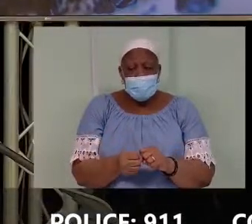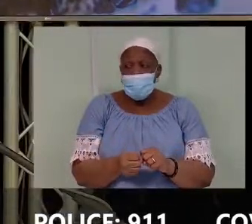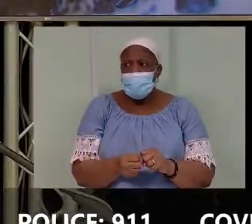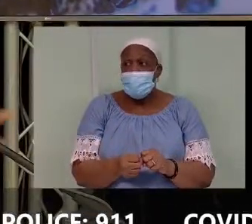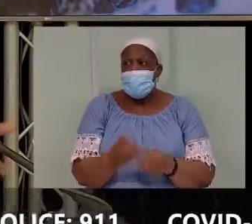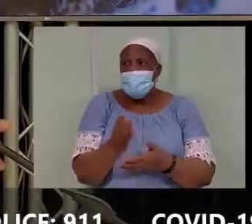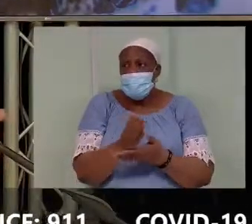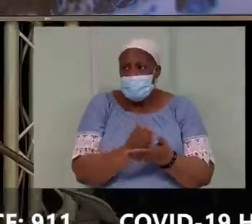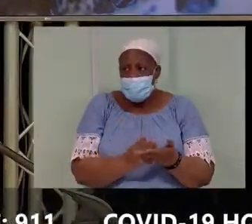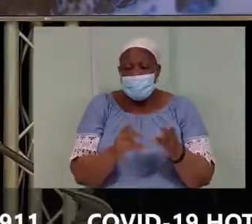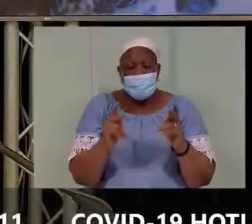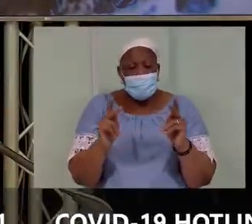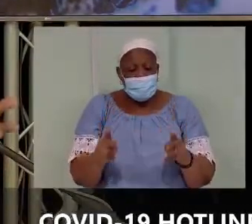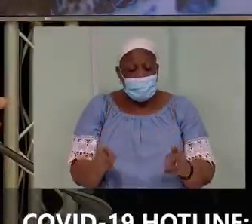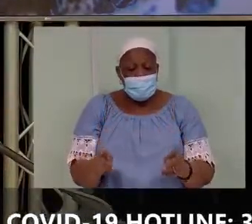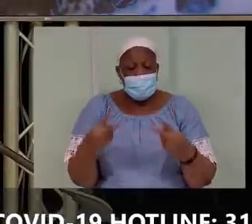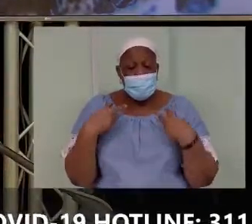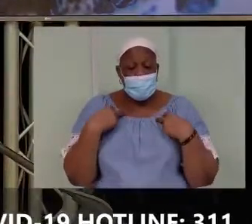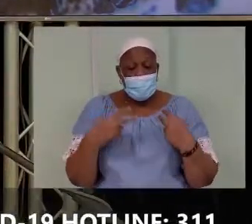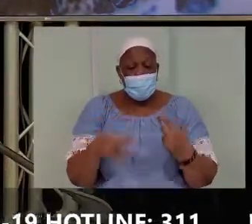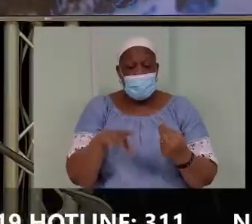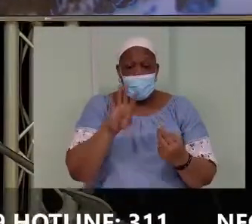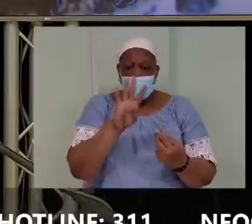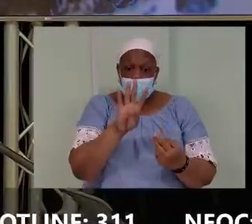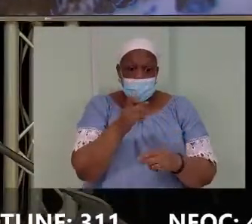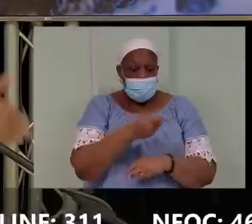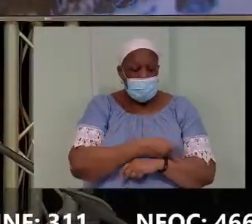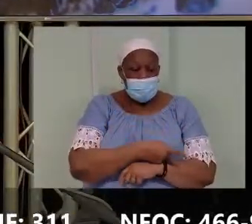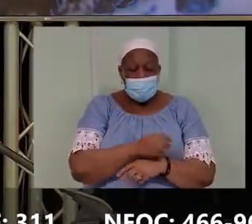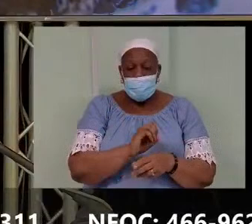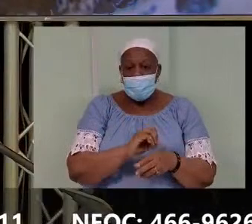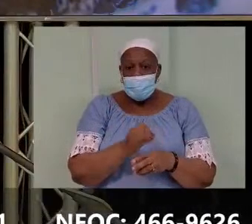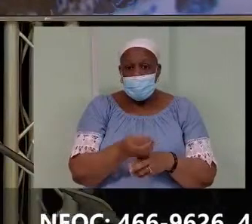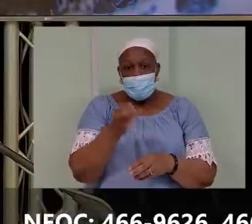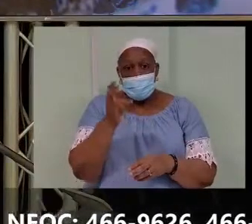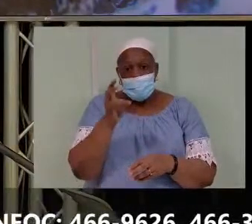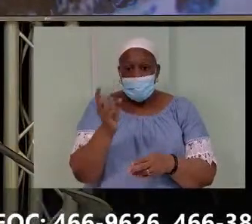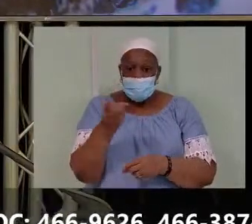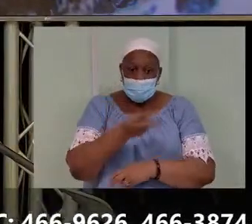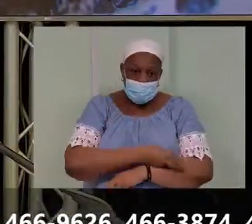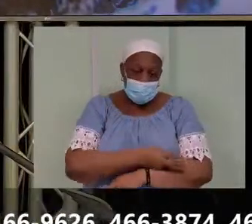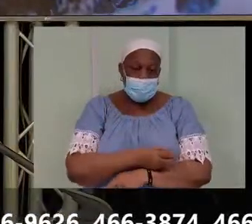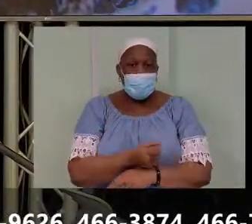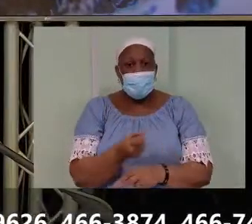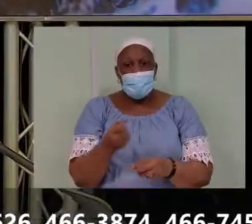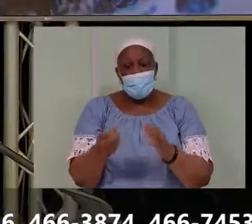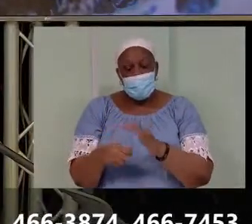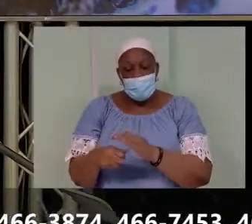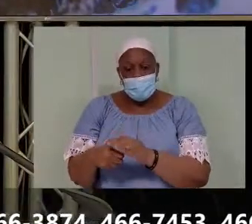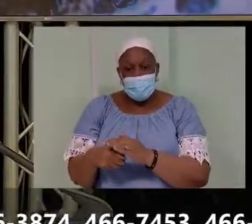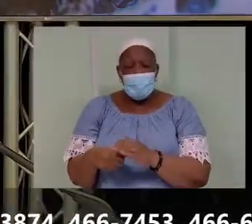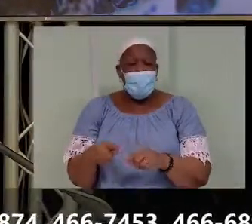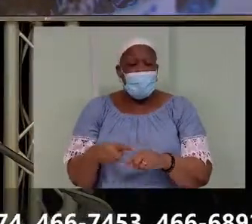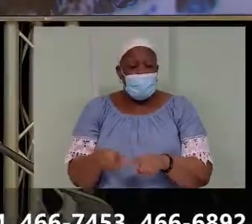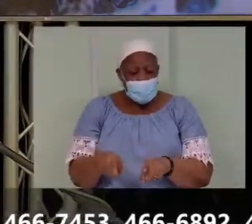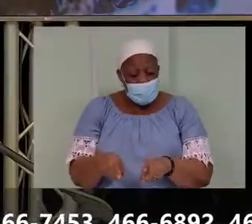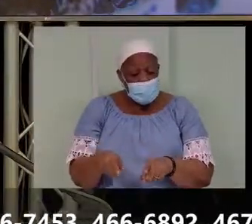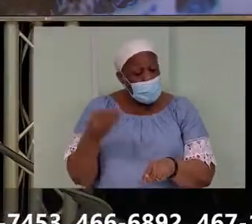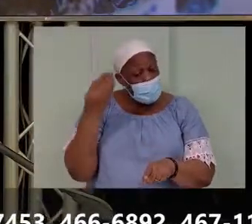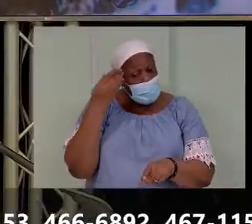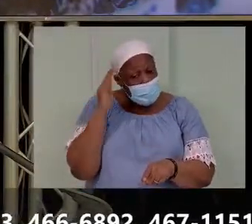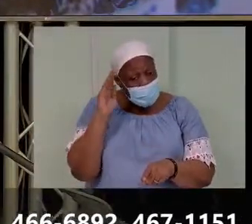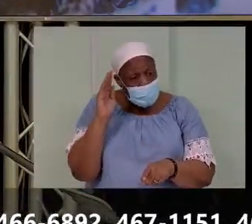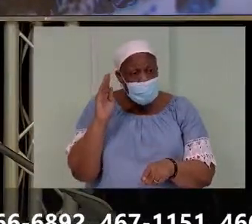have 4-day, 7-day period of quarantine, but the shorter the quarantine period is the greater the risk you'll be taking